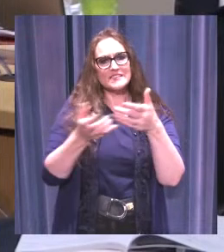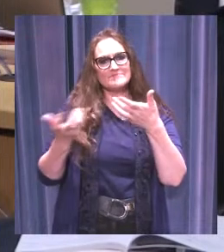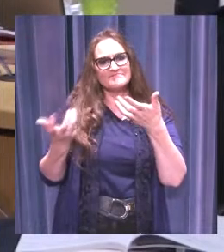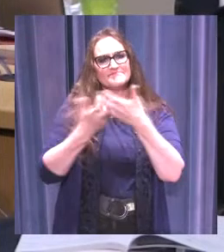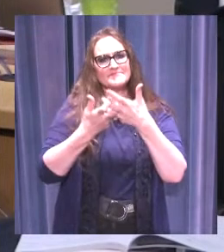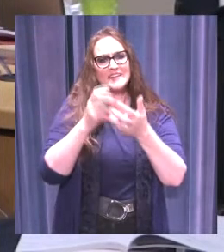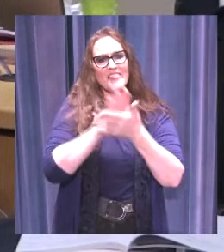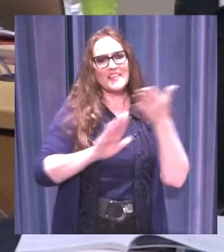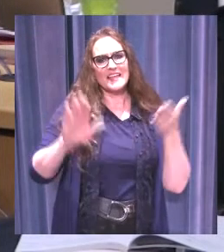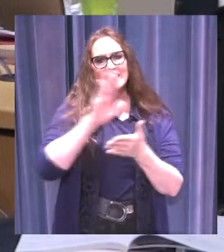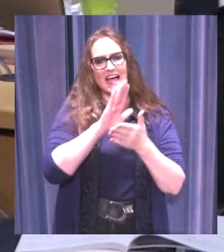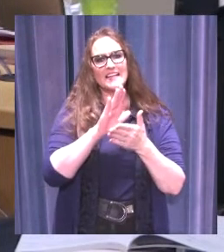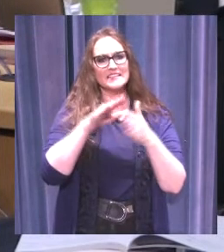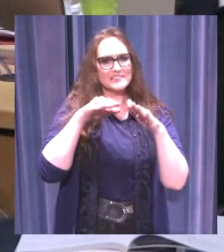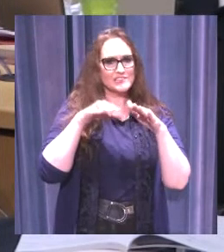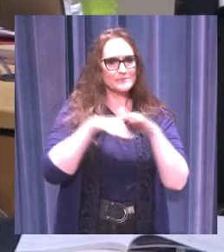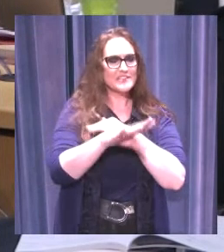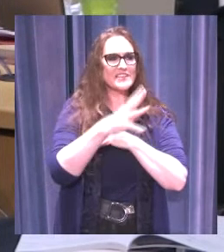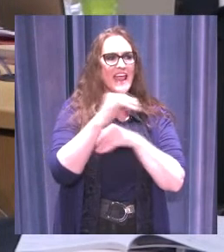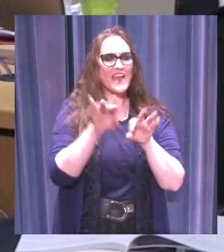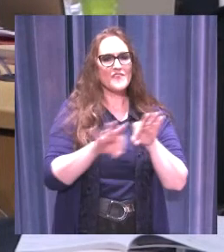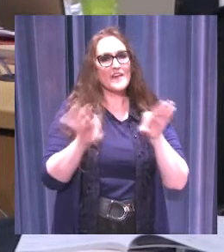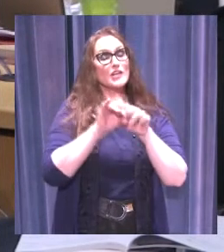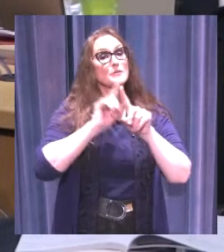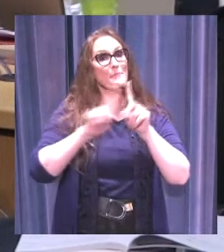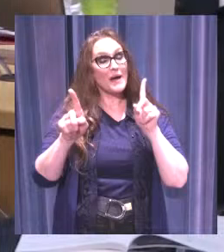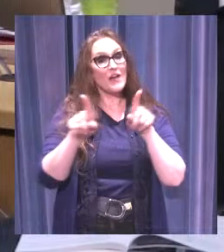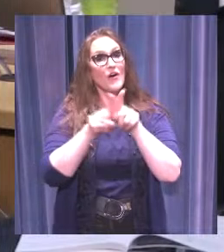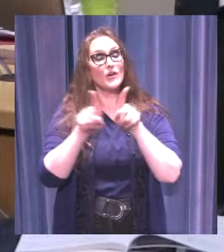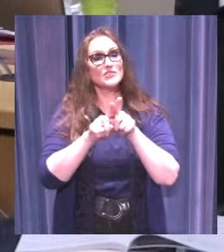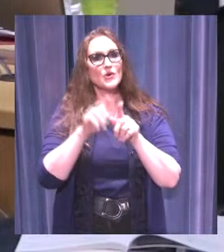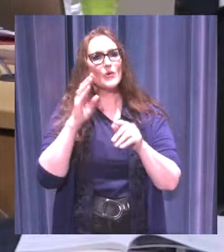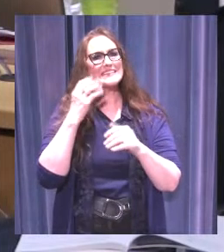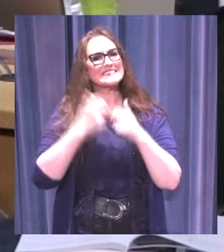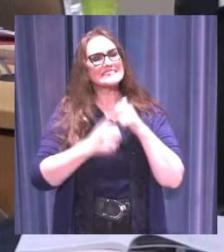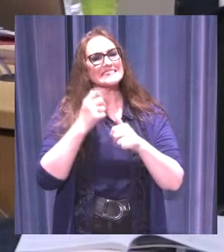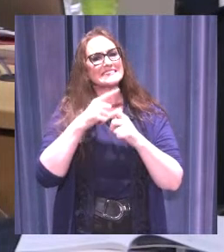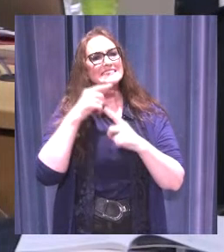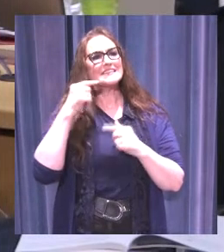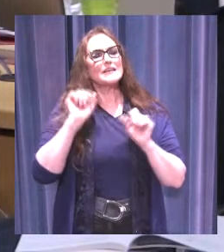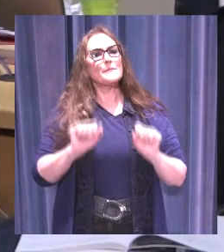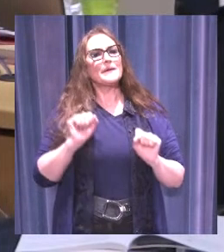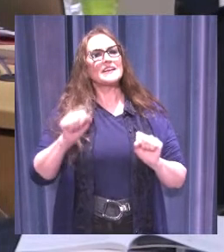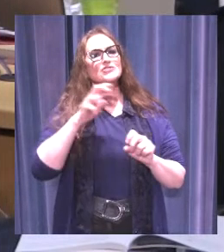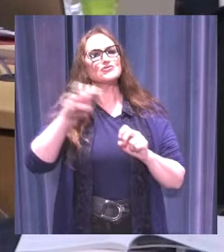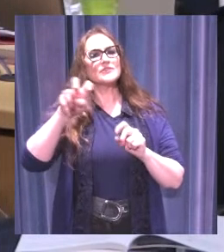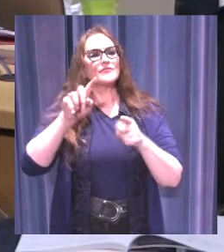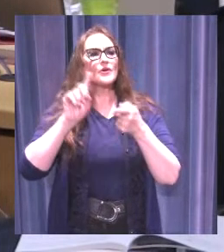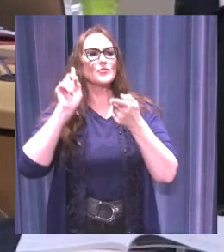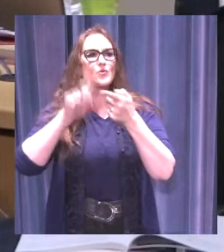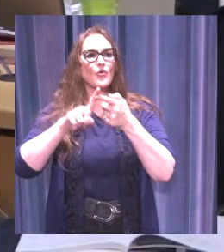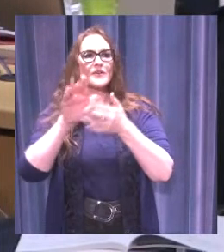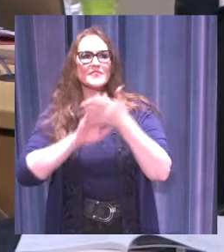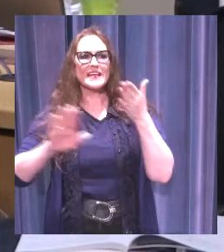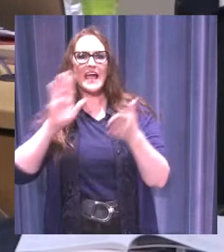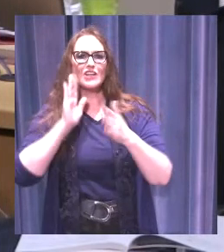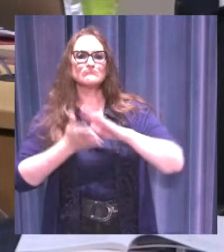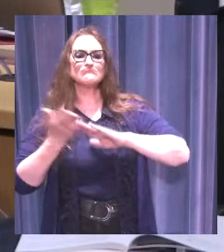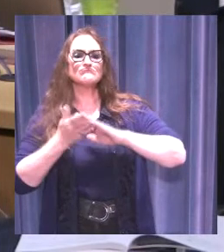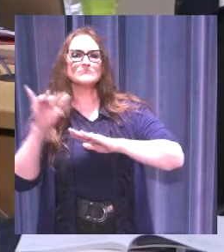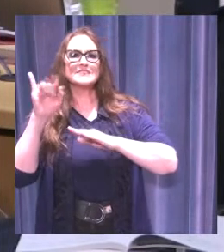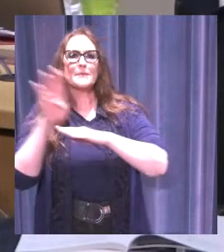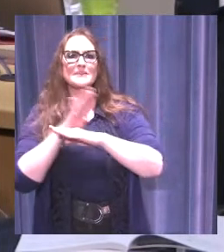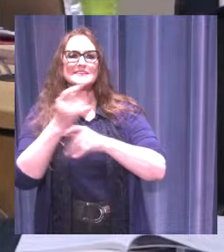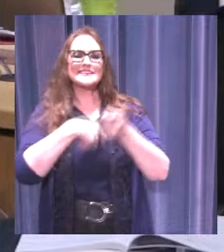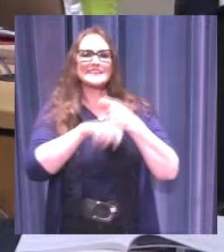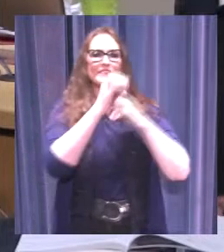mission and values. Additionally, it is troubling to consider the potential shift towards running the college as a business rather than an